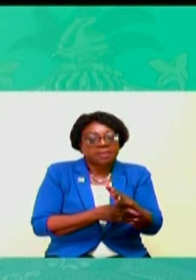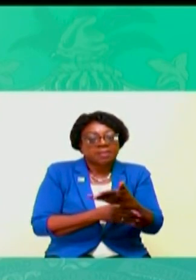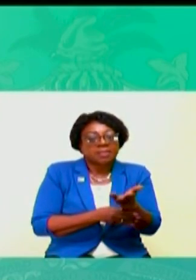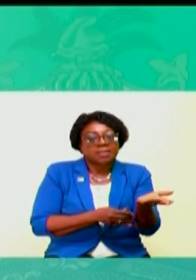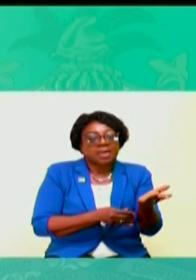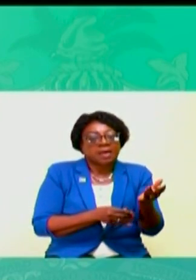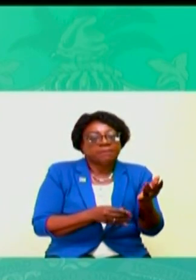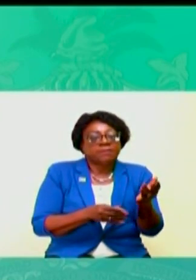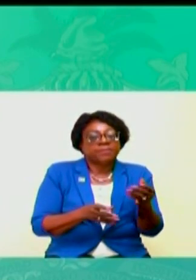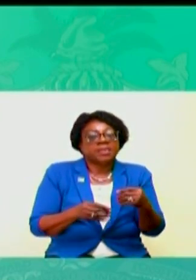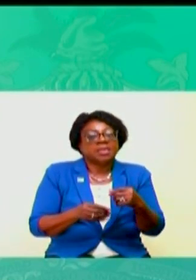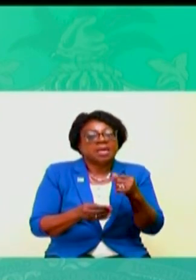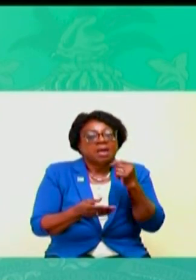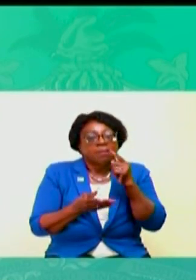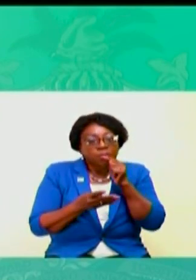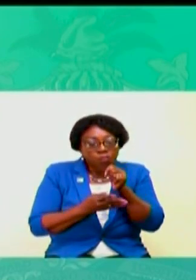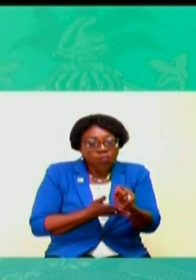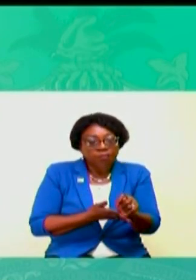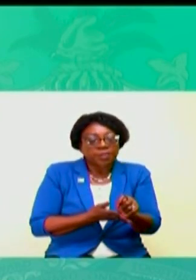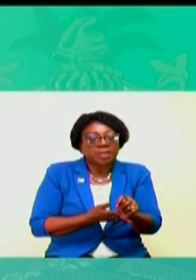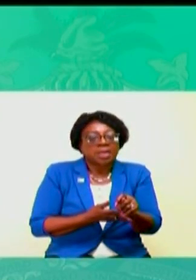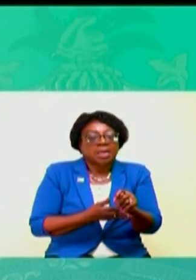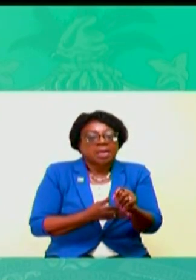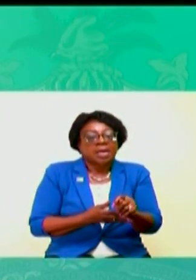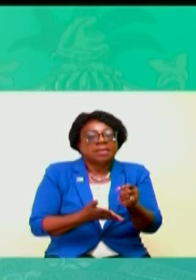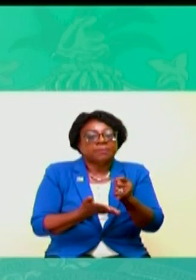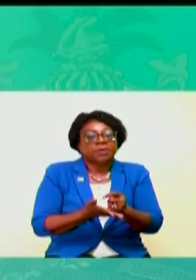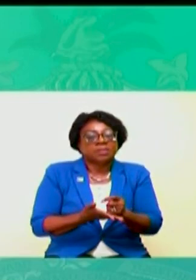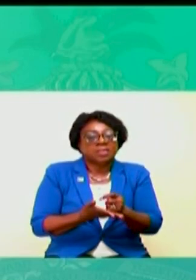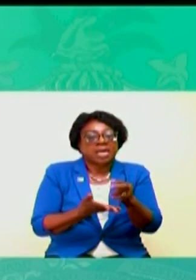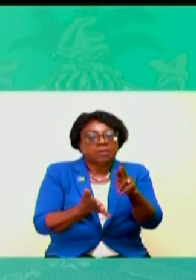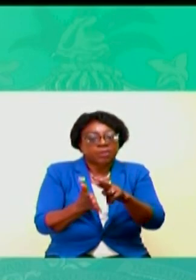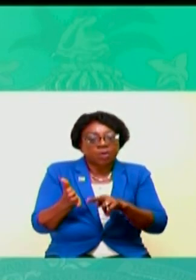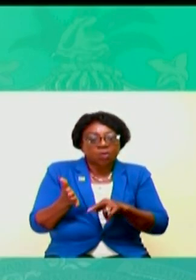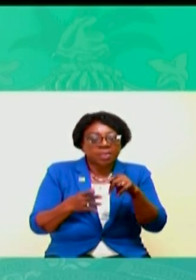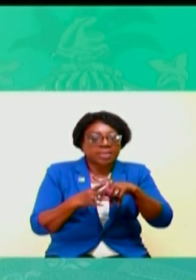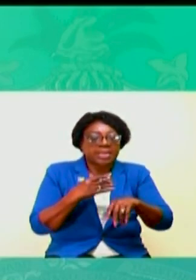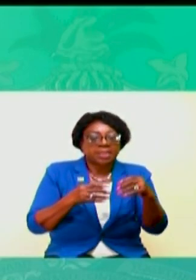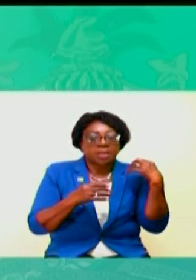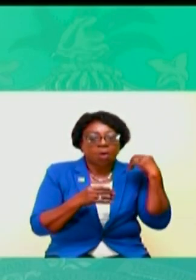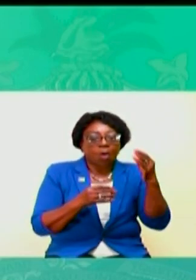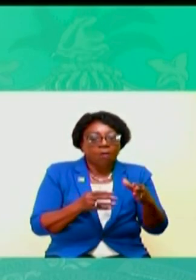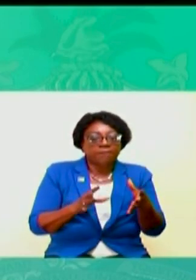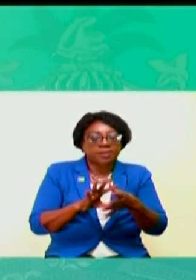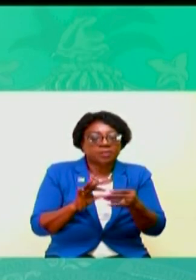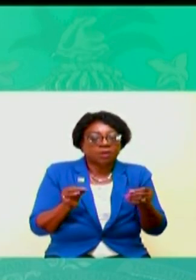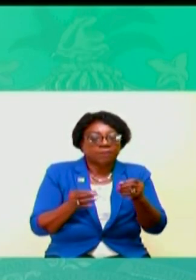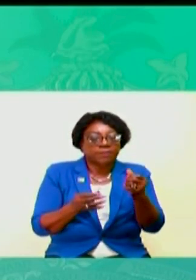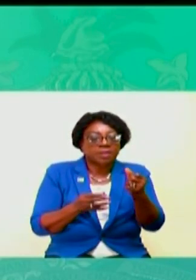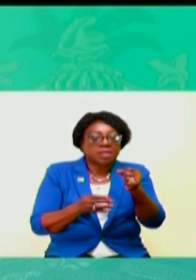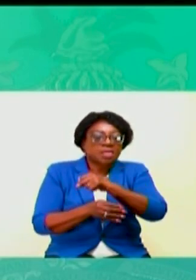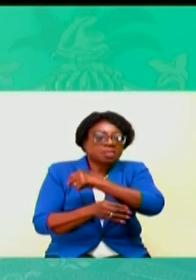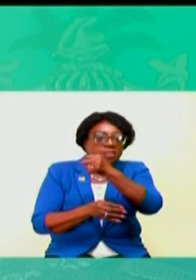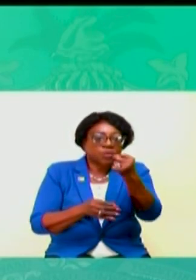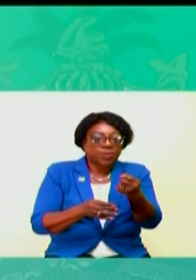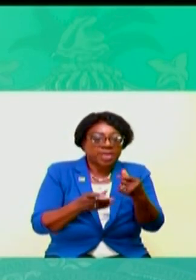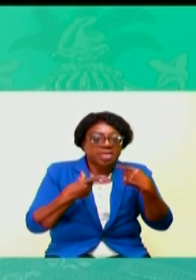be authenticated, identified, and deposited and recorded in the office of the Surveyor General.